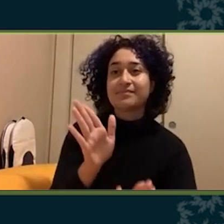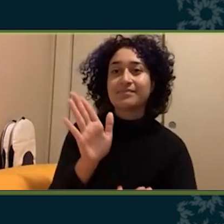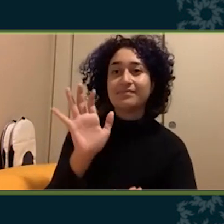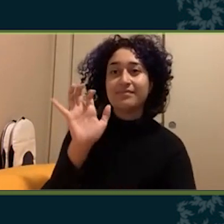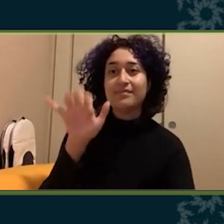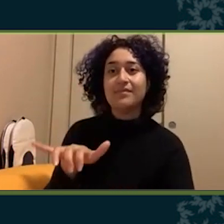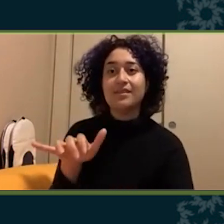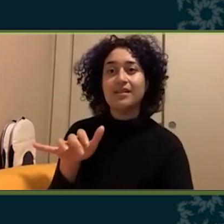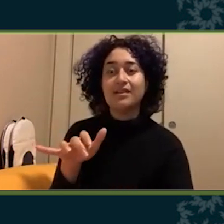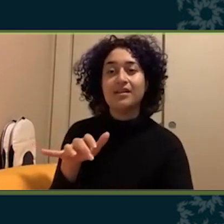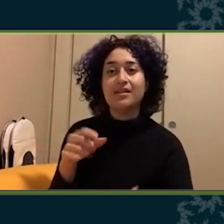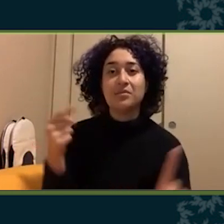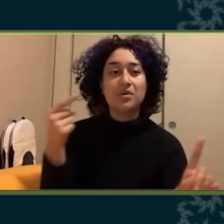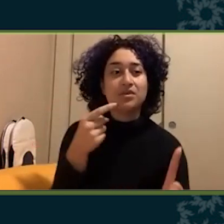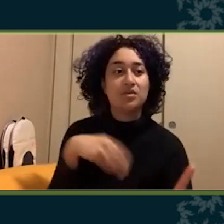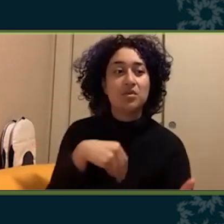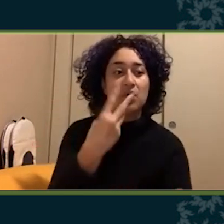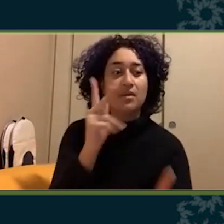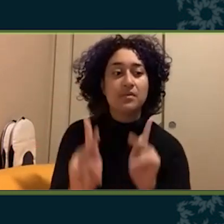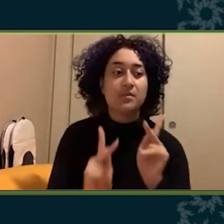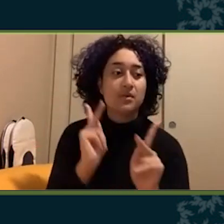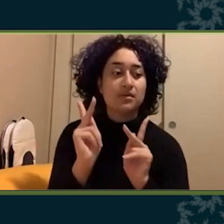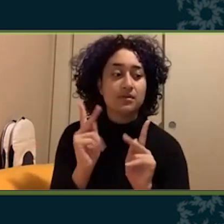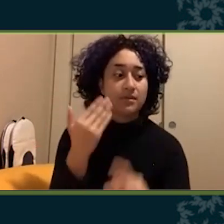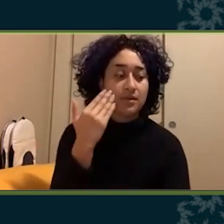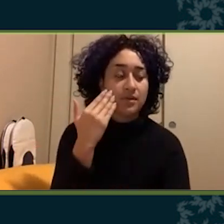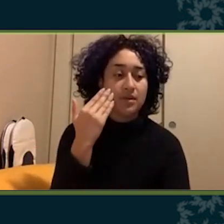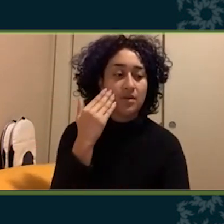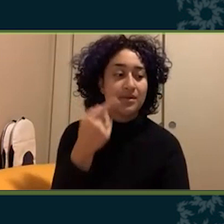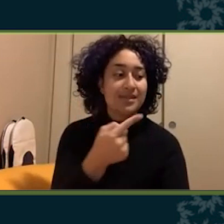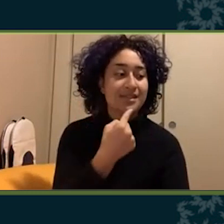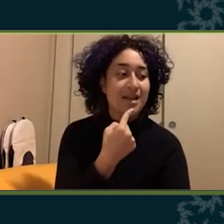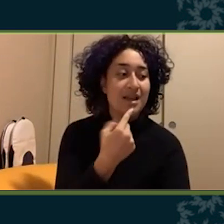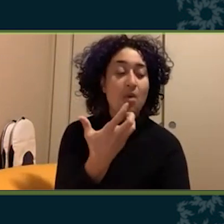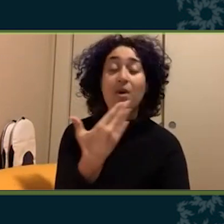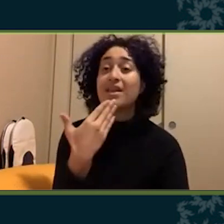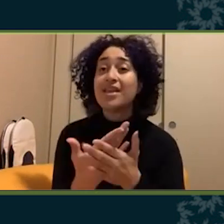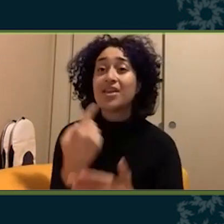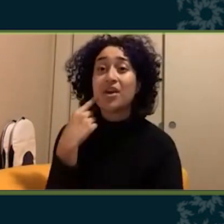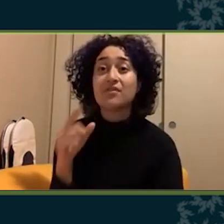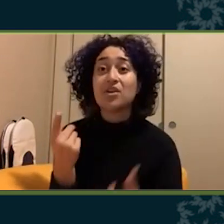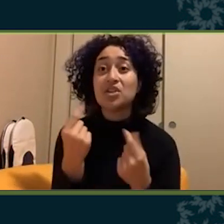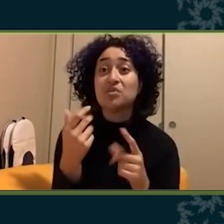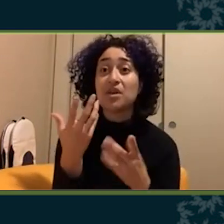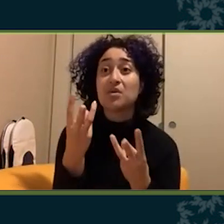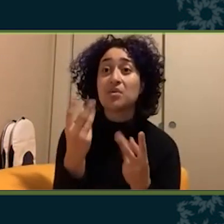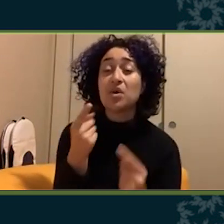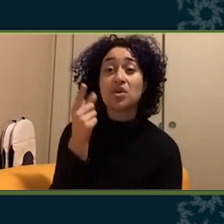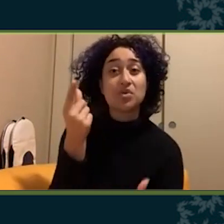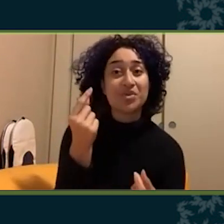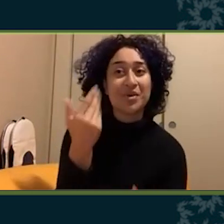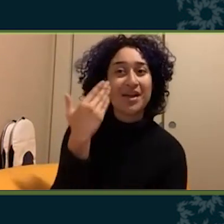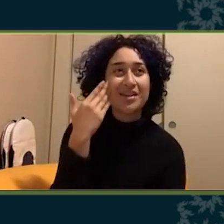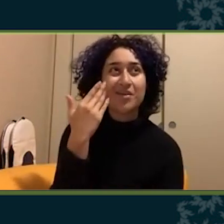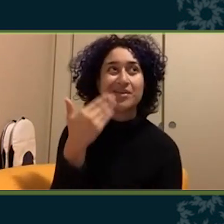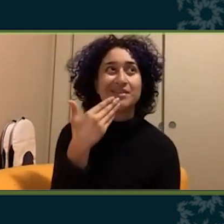succinctly puts it towards white people is, he said, I want to thank you for like kind of doing what you do. And I know it's weird thanking a white